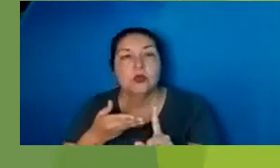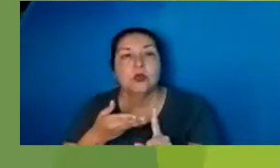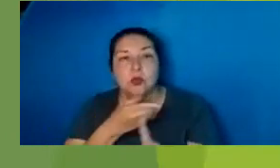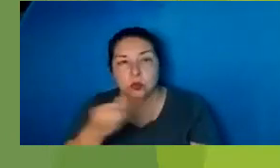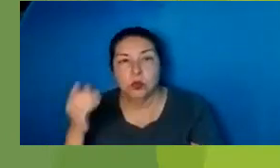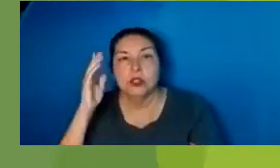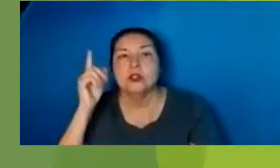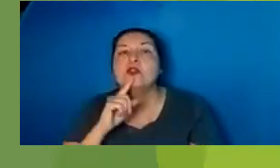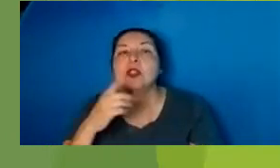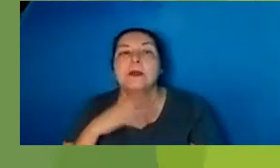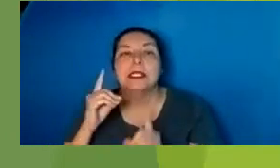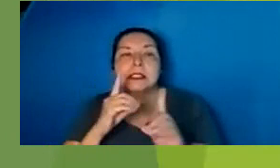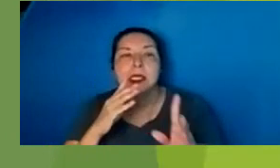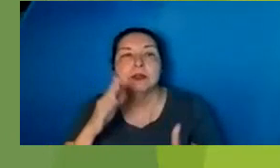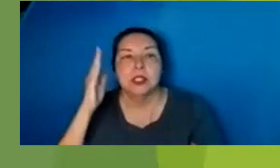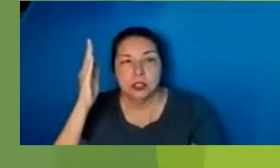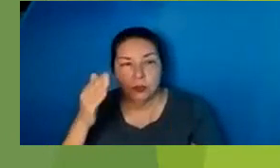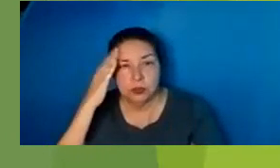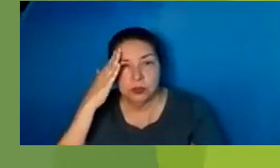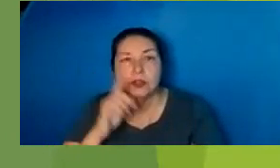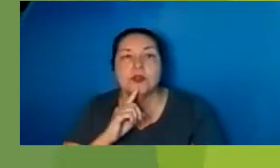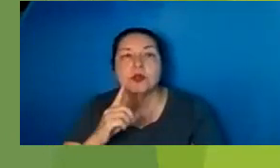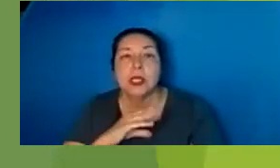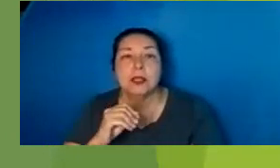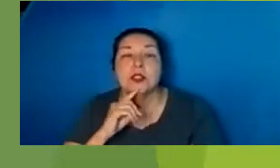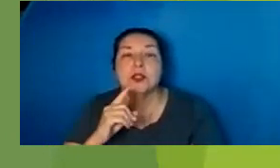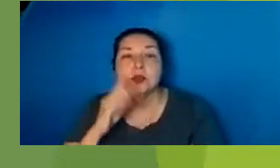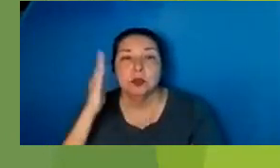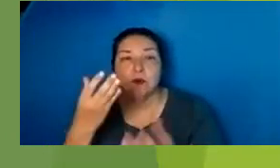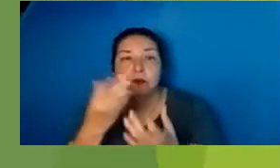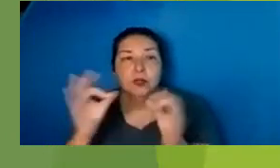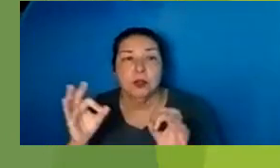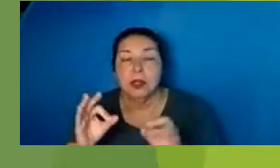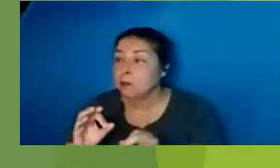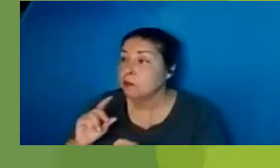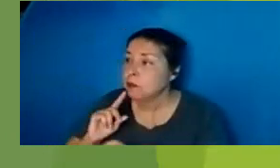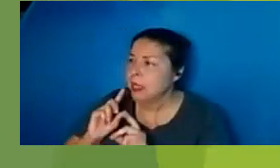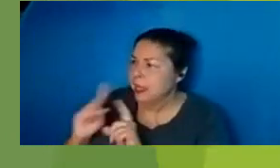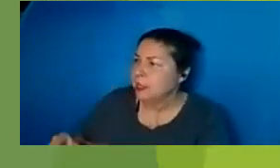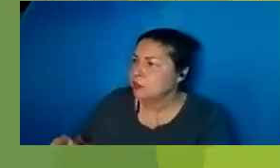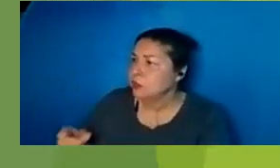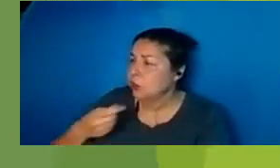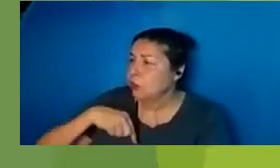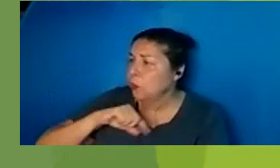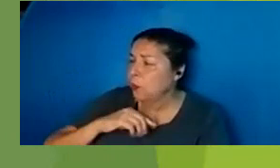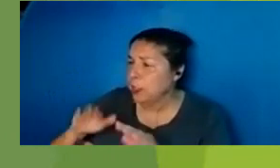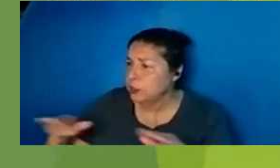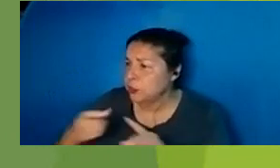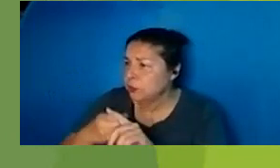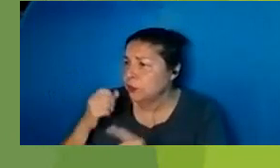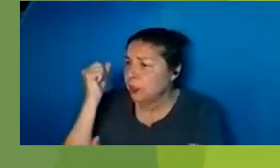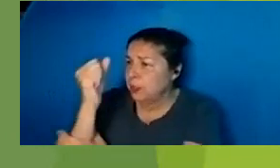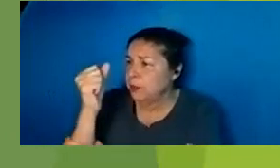and you will know the truth, and the truth will set you free. They answered him, We are offspring of Abraham,